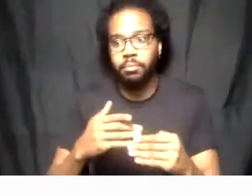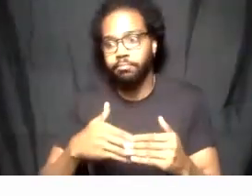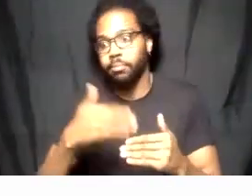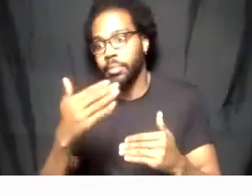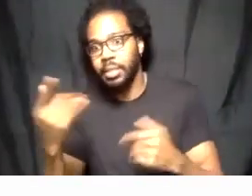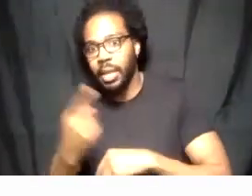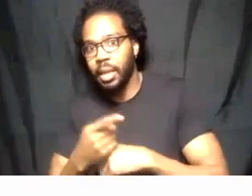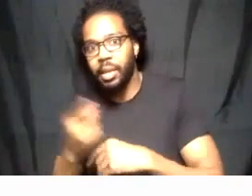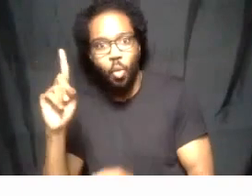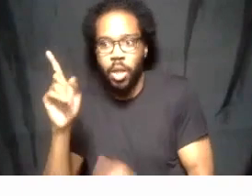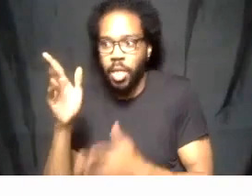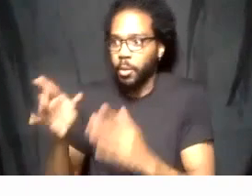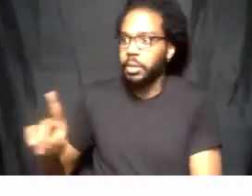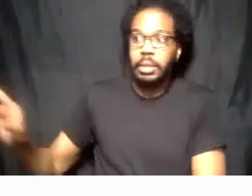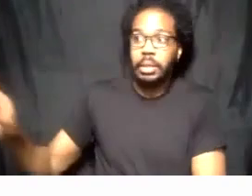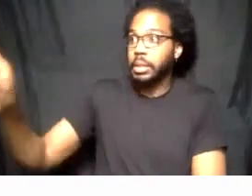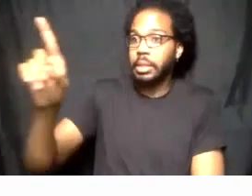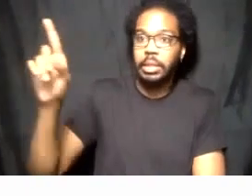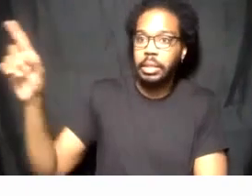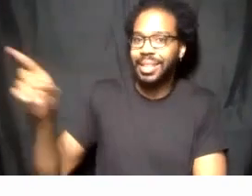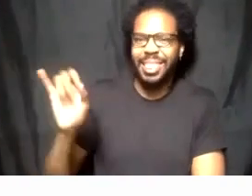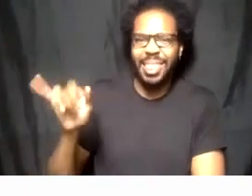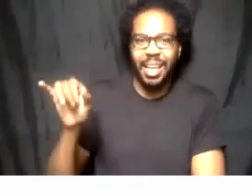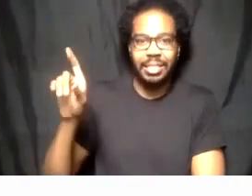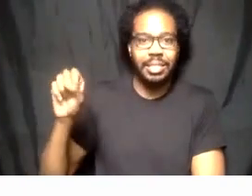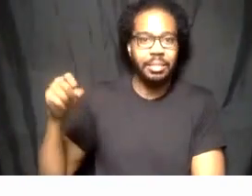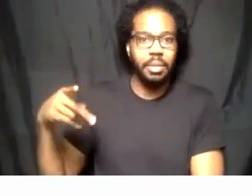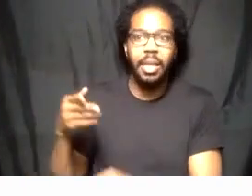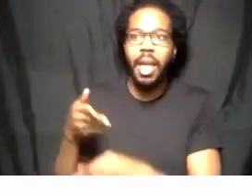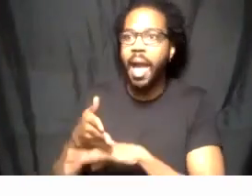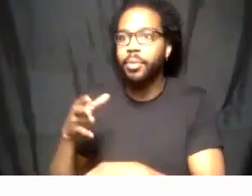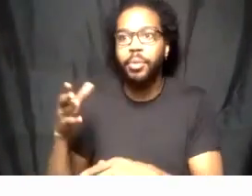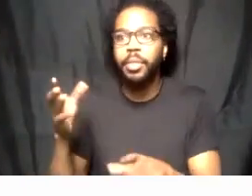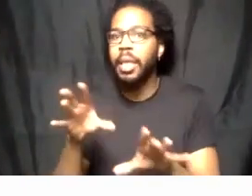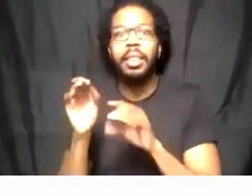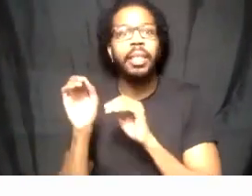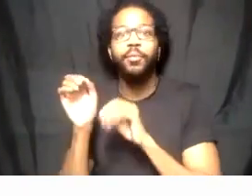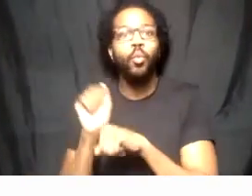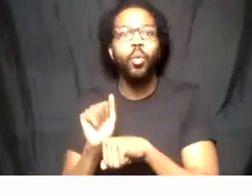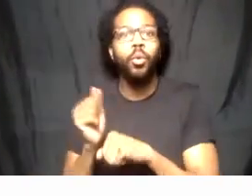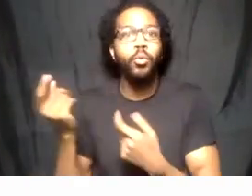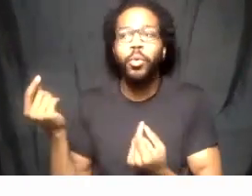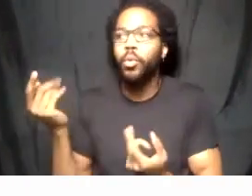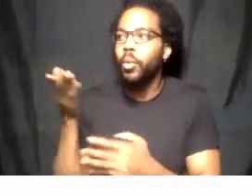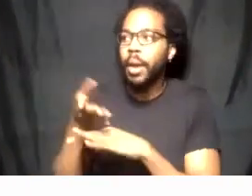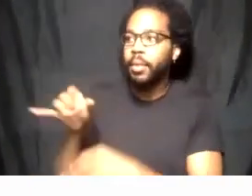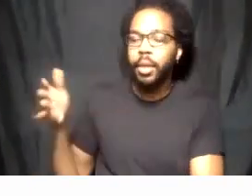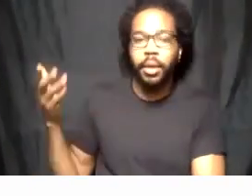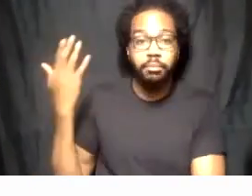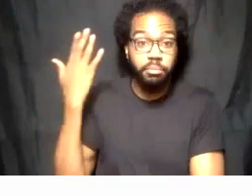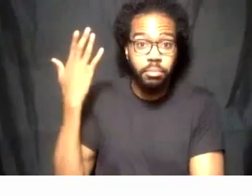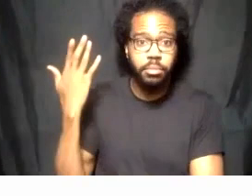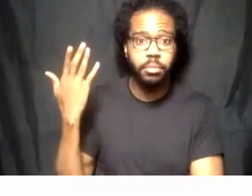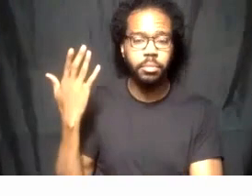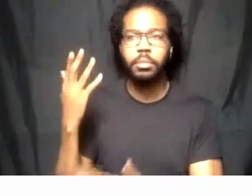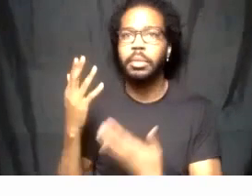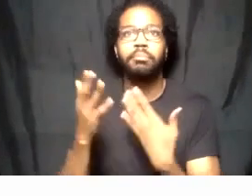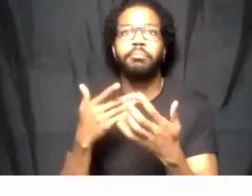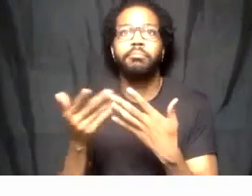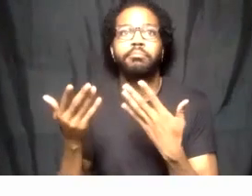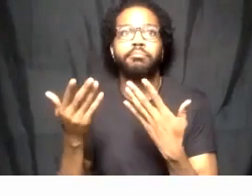where that DSP is after they leave work for the day. Even in